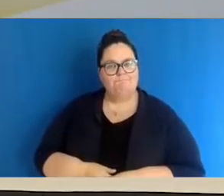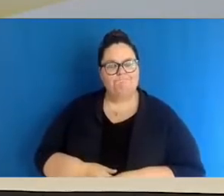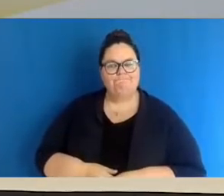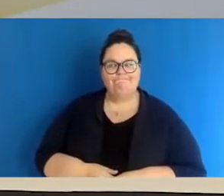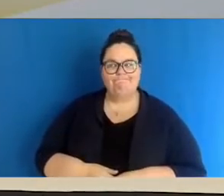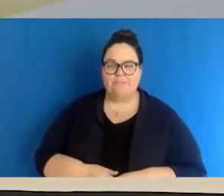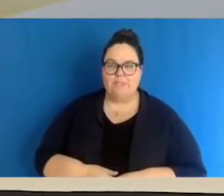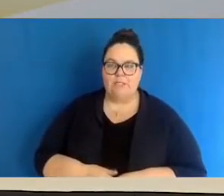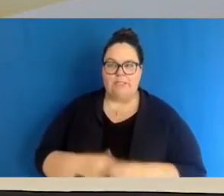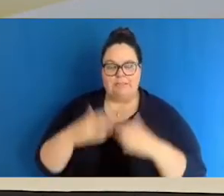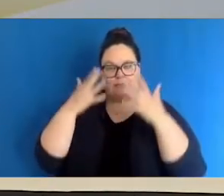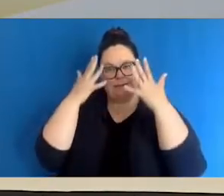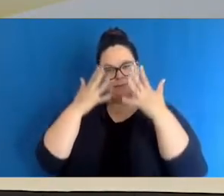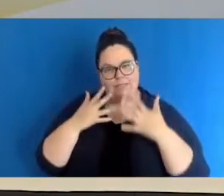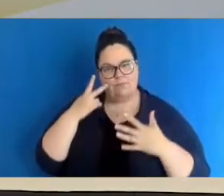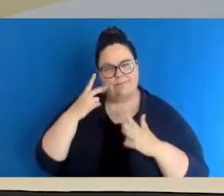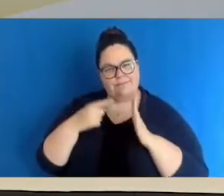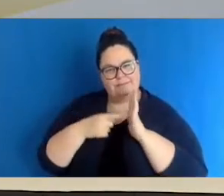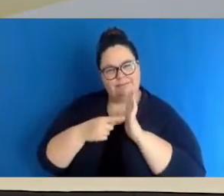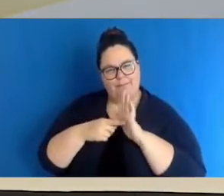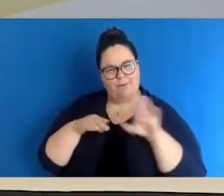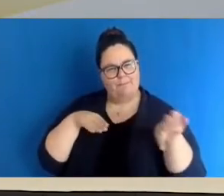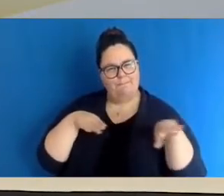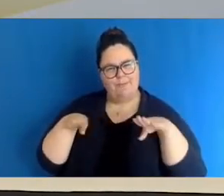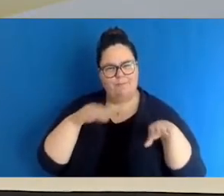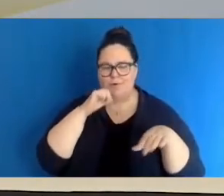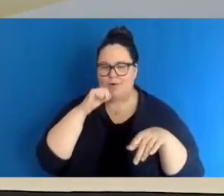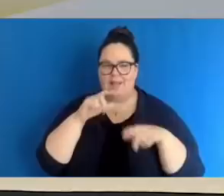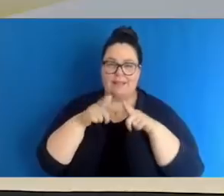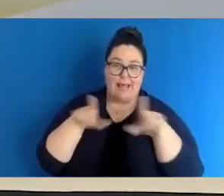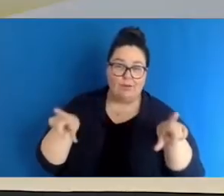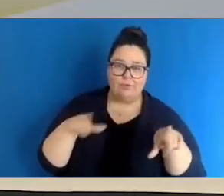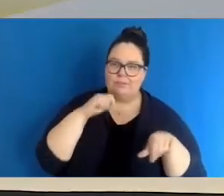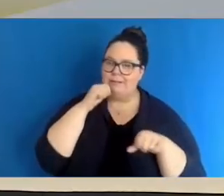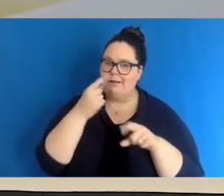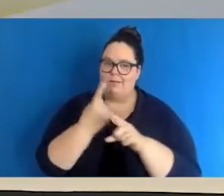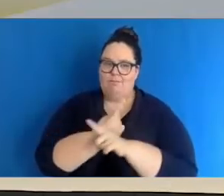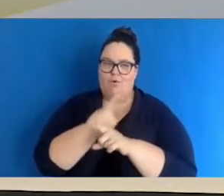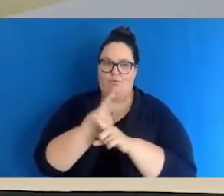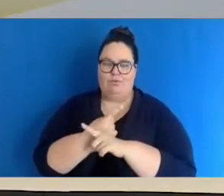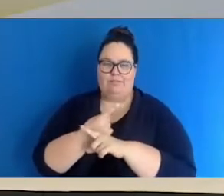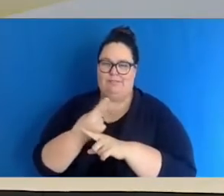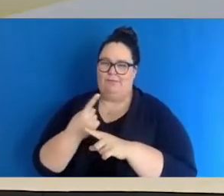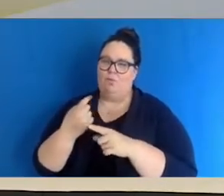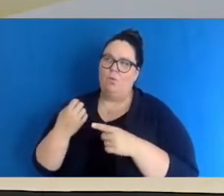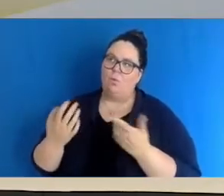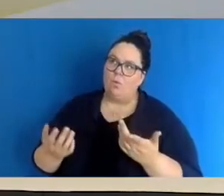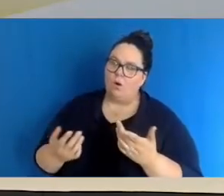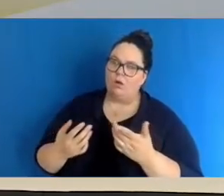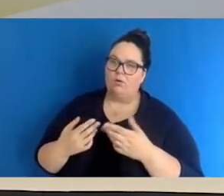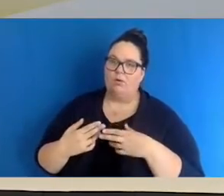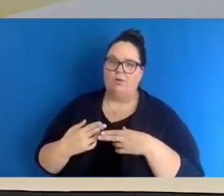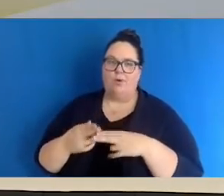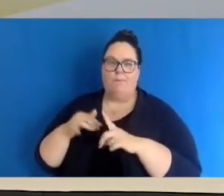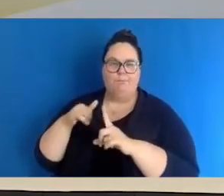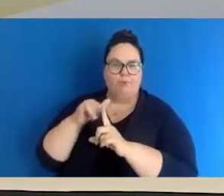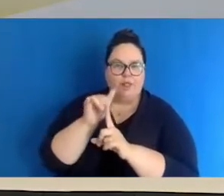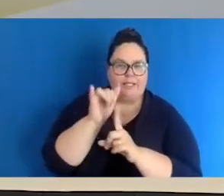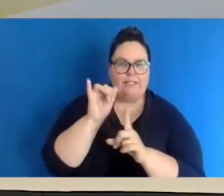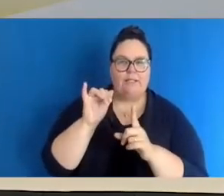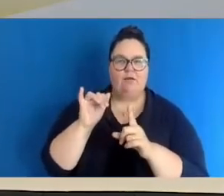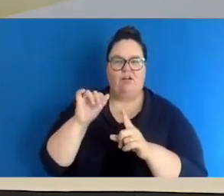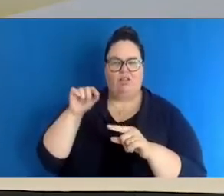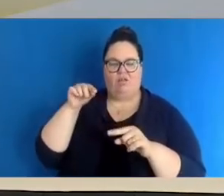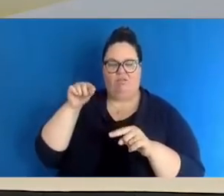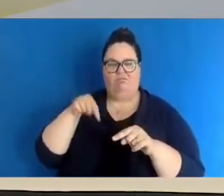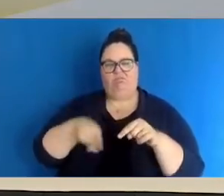Unfortunately, there have also been some examples of behavior and language that can be described as inappropriate, bullying, demeaning,